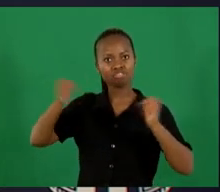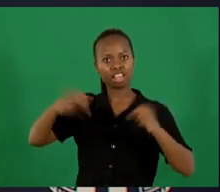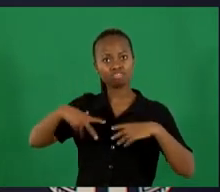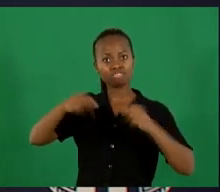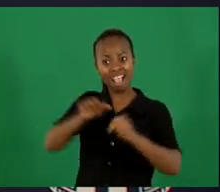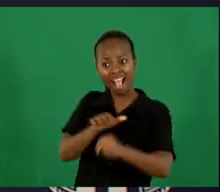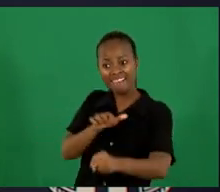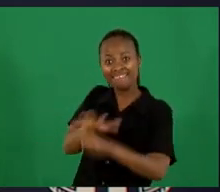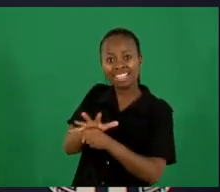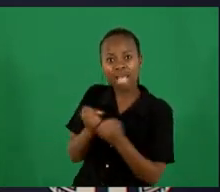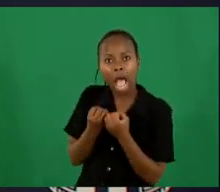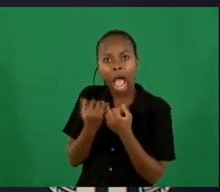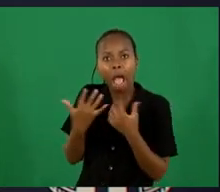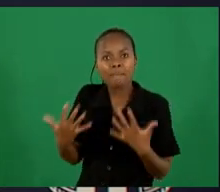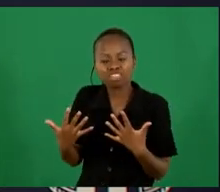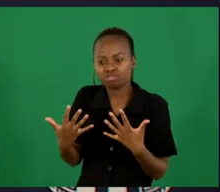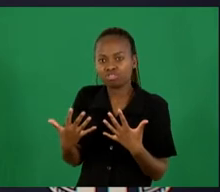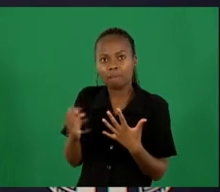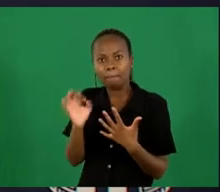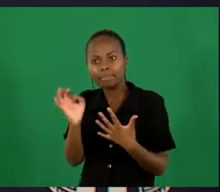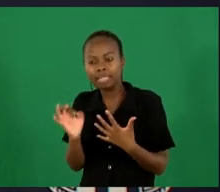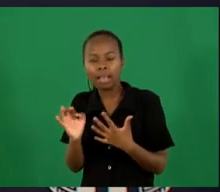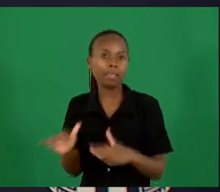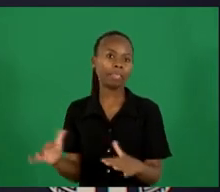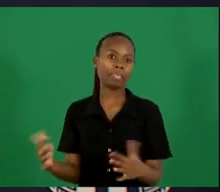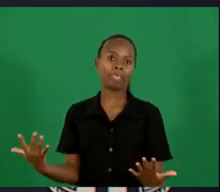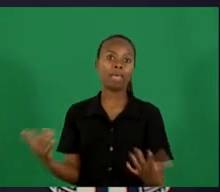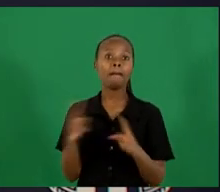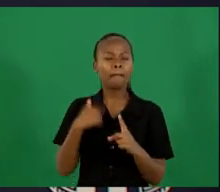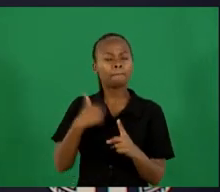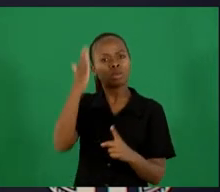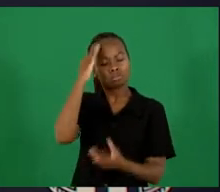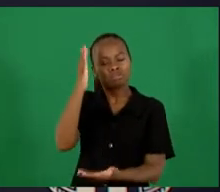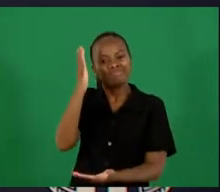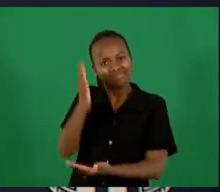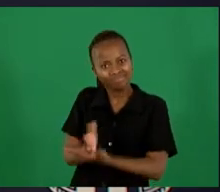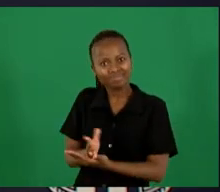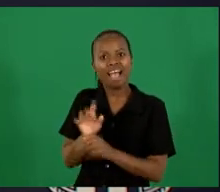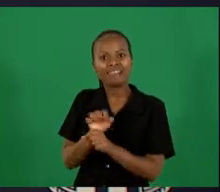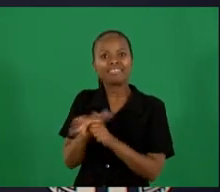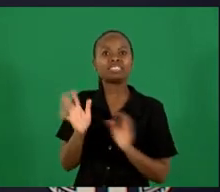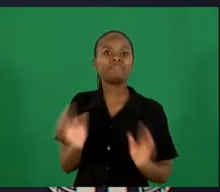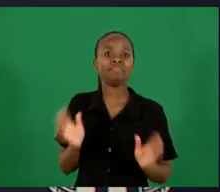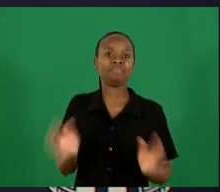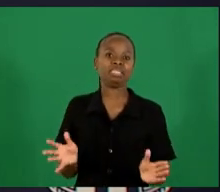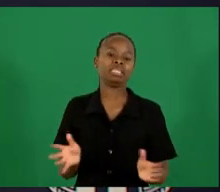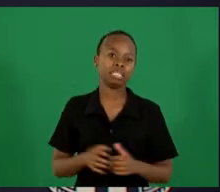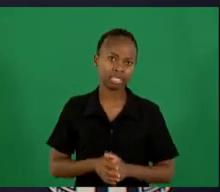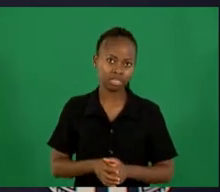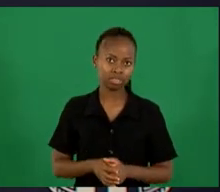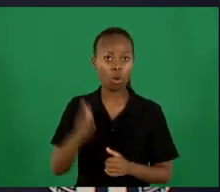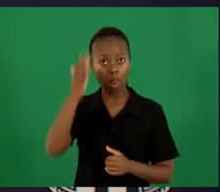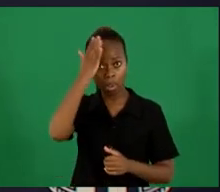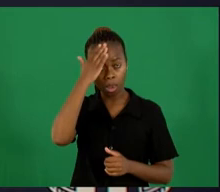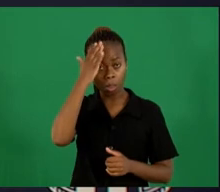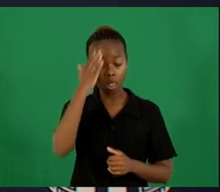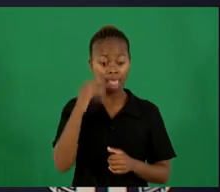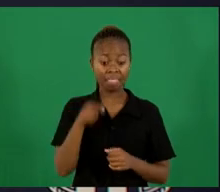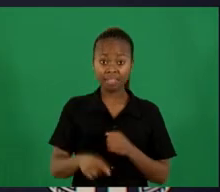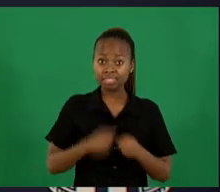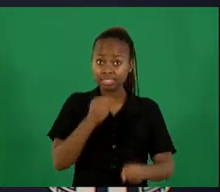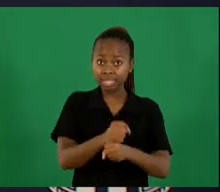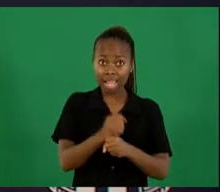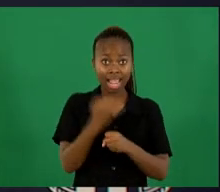we have got some comfort in our estimate of what it would be on economic